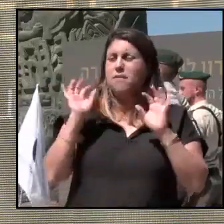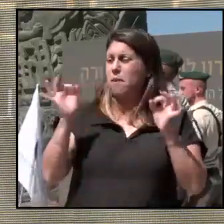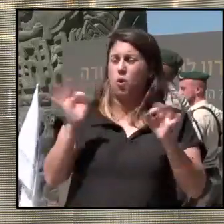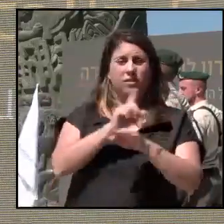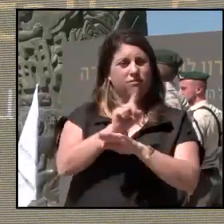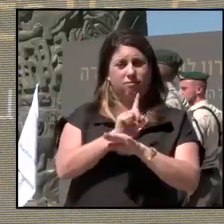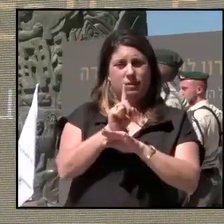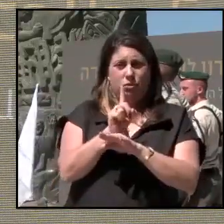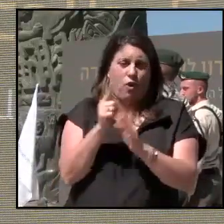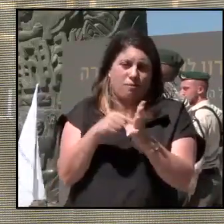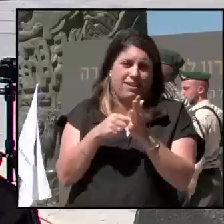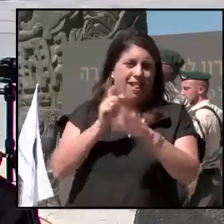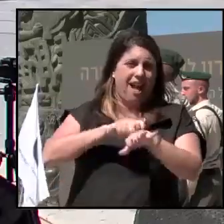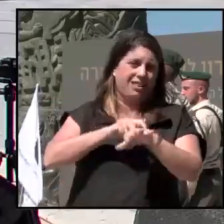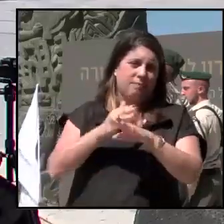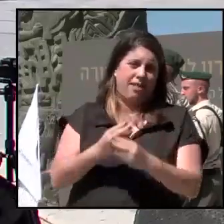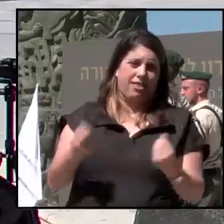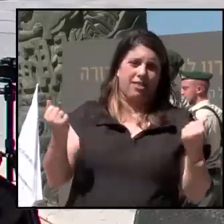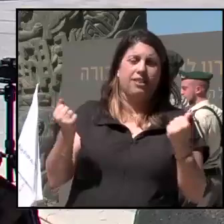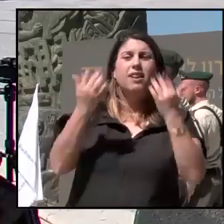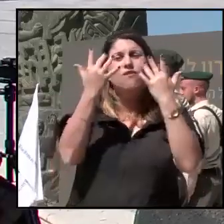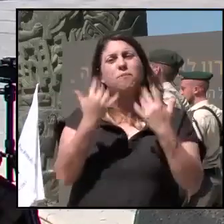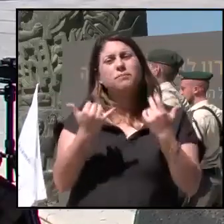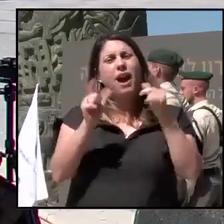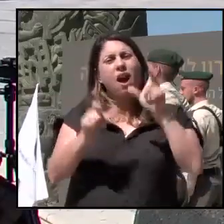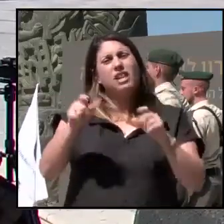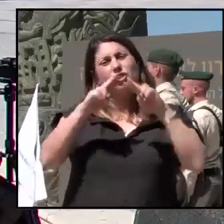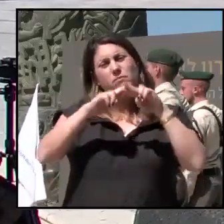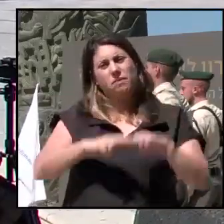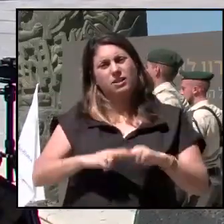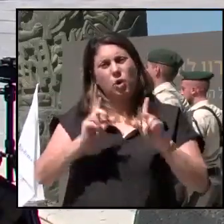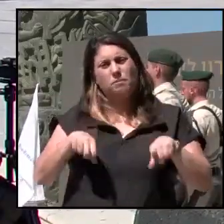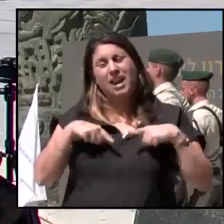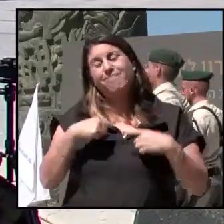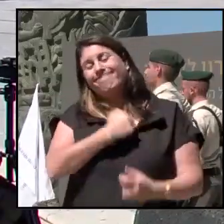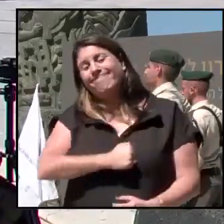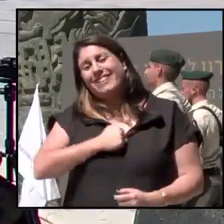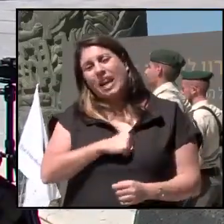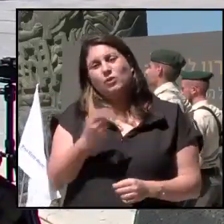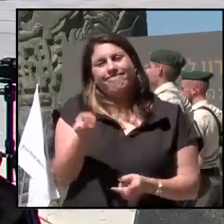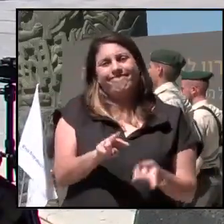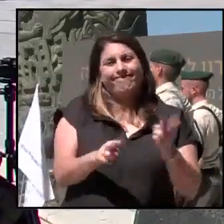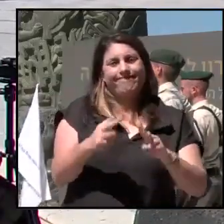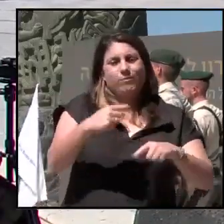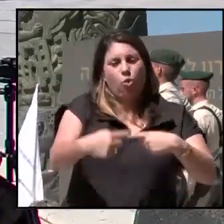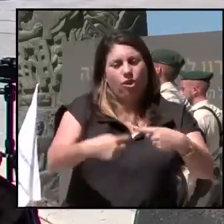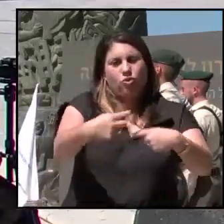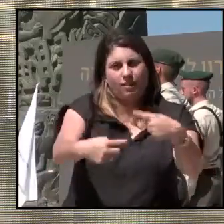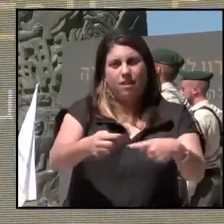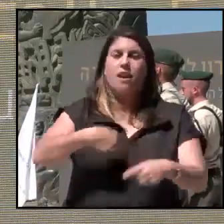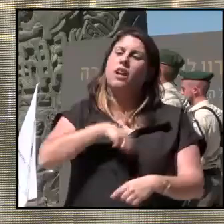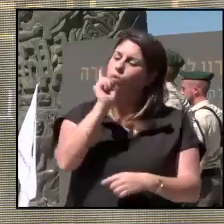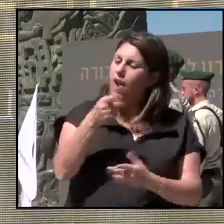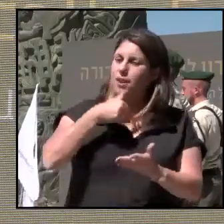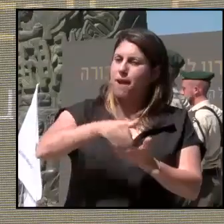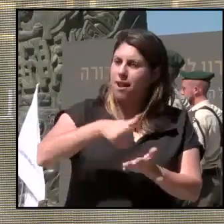passes and as the number of survivors sadly diminishes each year. We must continue